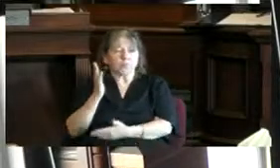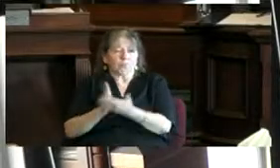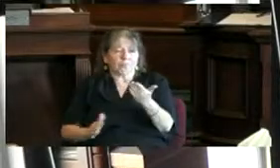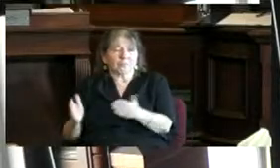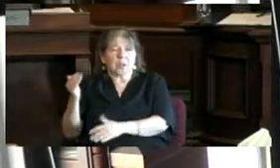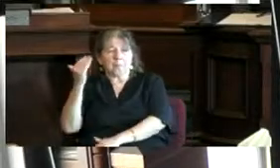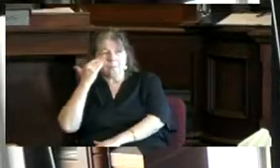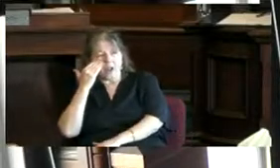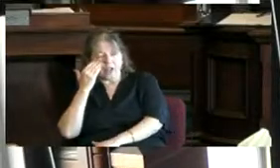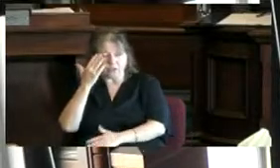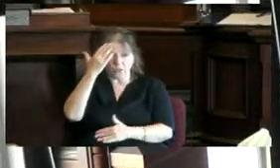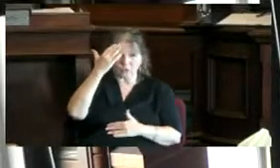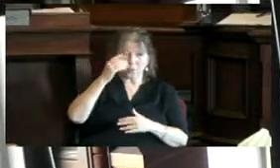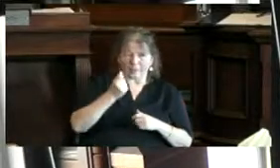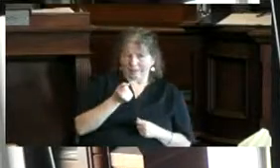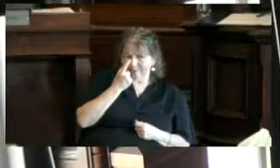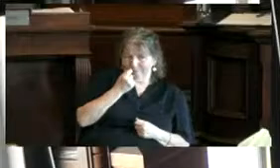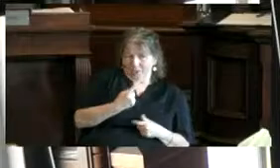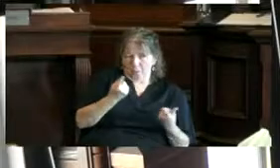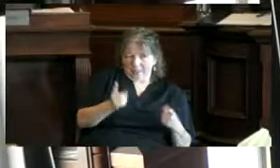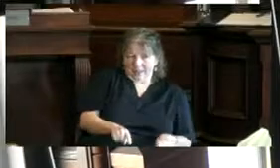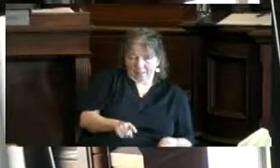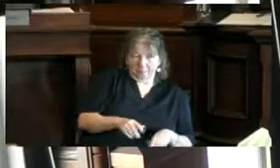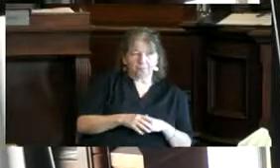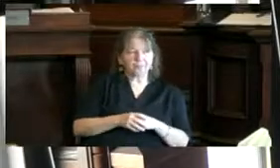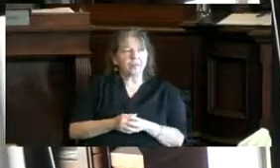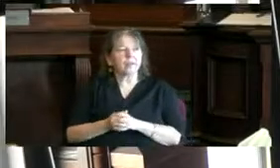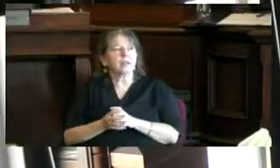the areas and the people that we're speaking to. But